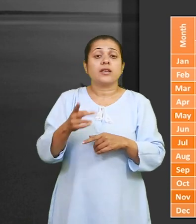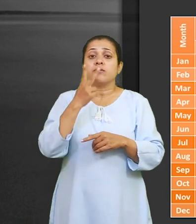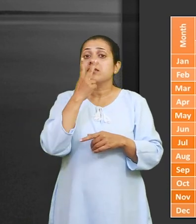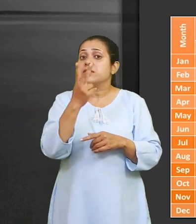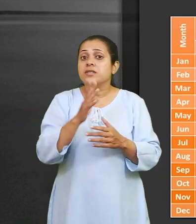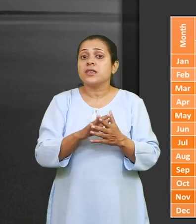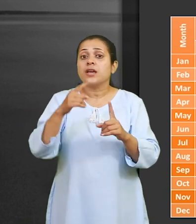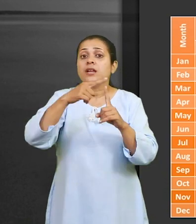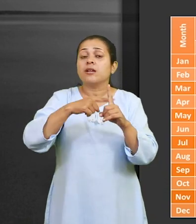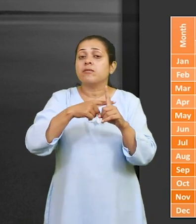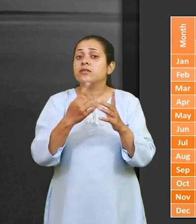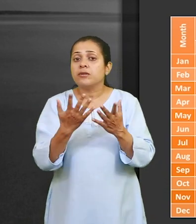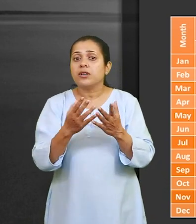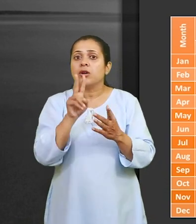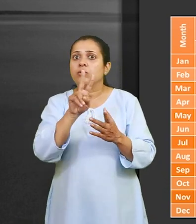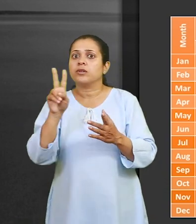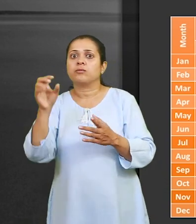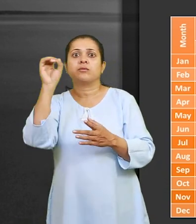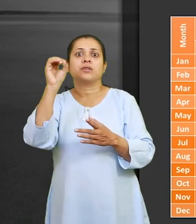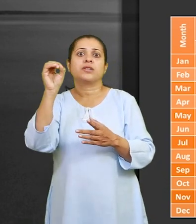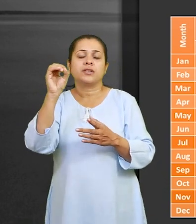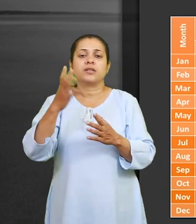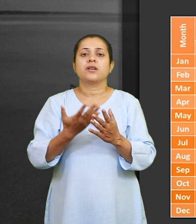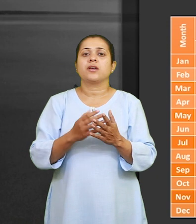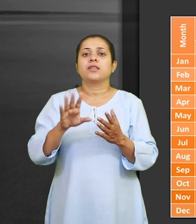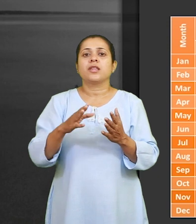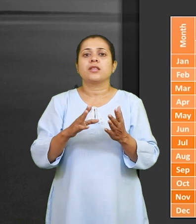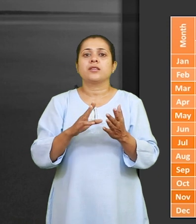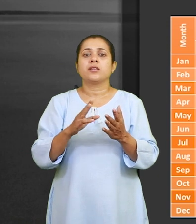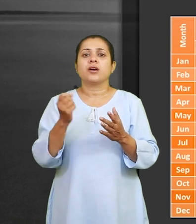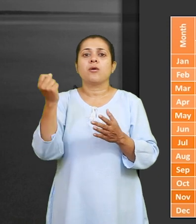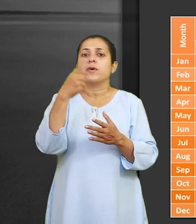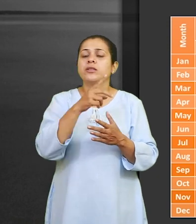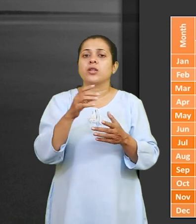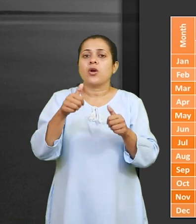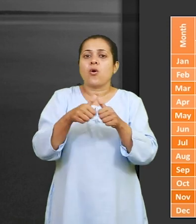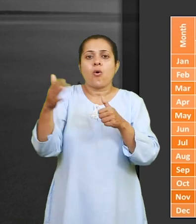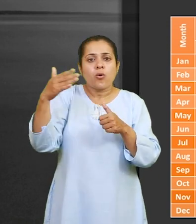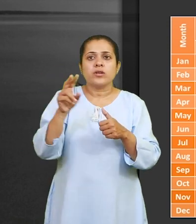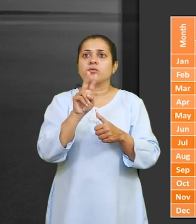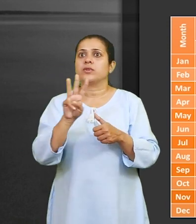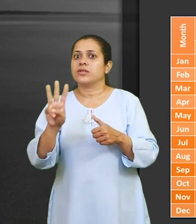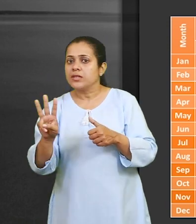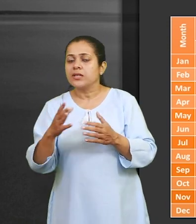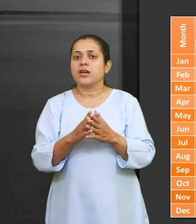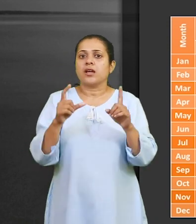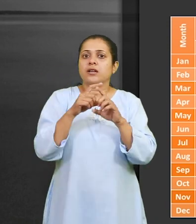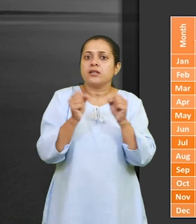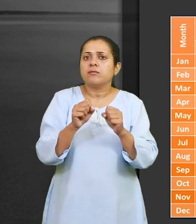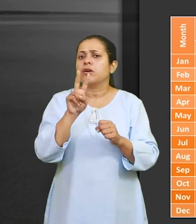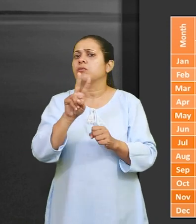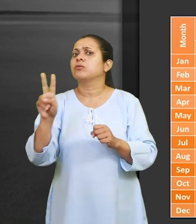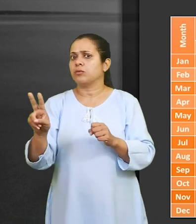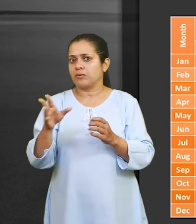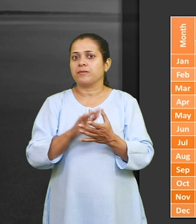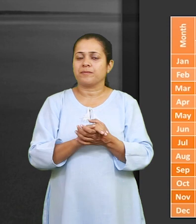see temperatures like 22 degrees, then in the month of August it is 23, and in December it is